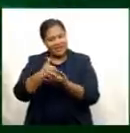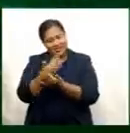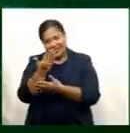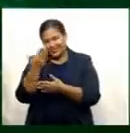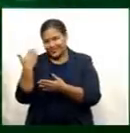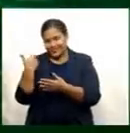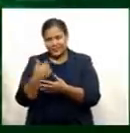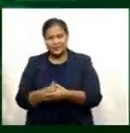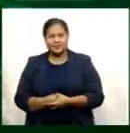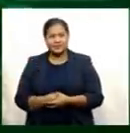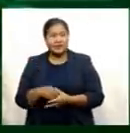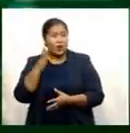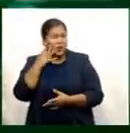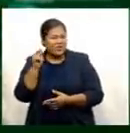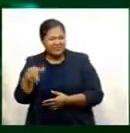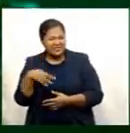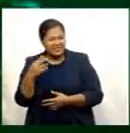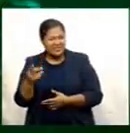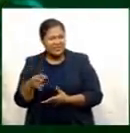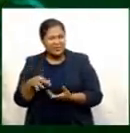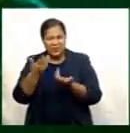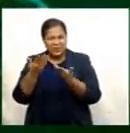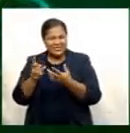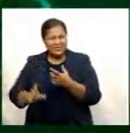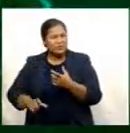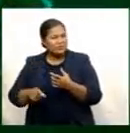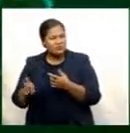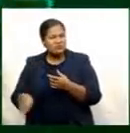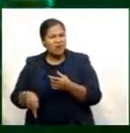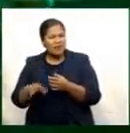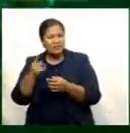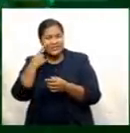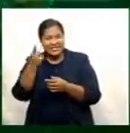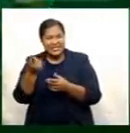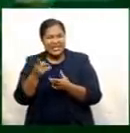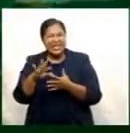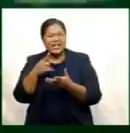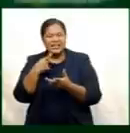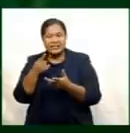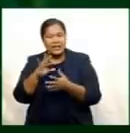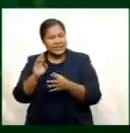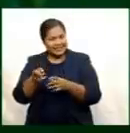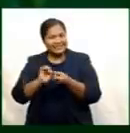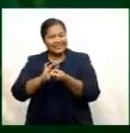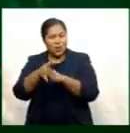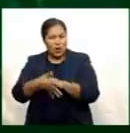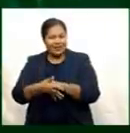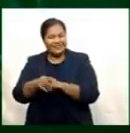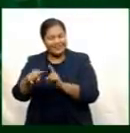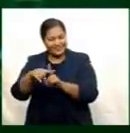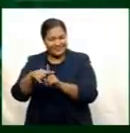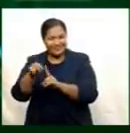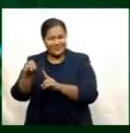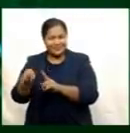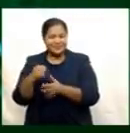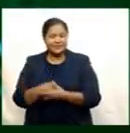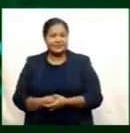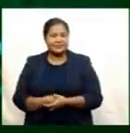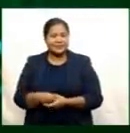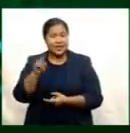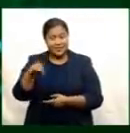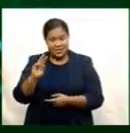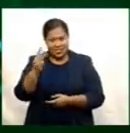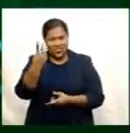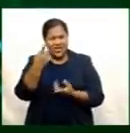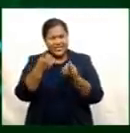his prognosis was poor, doctors treating him have classified his death as COVID-19 related. This is the third